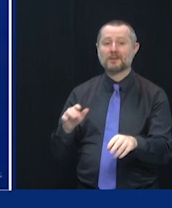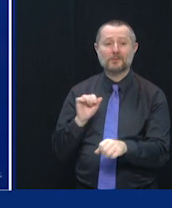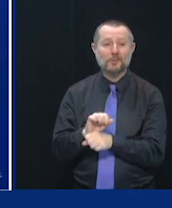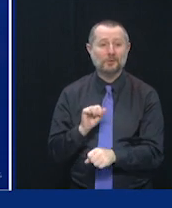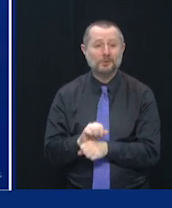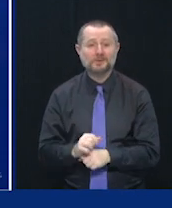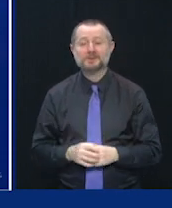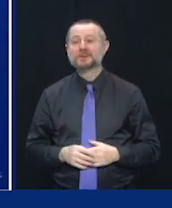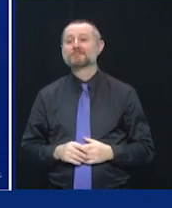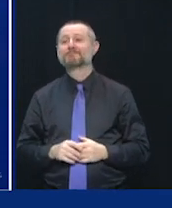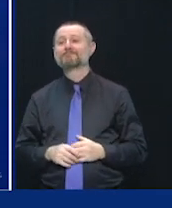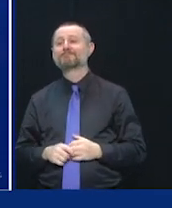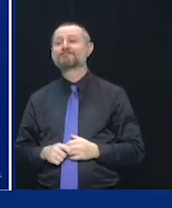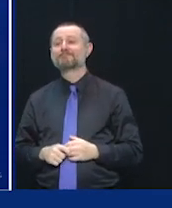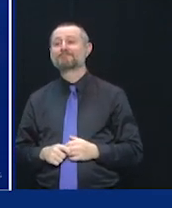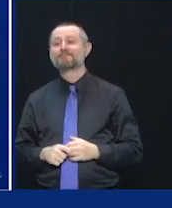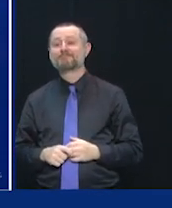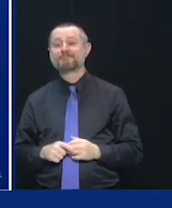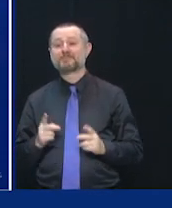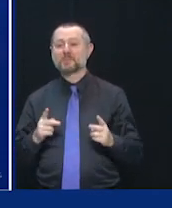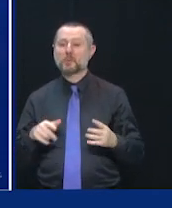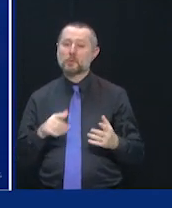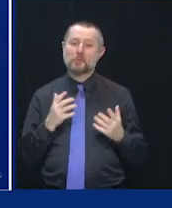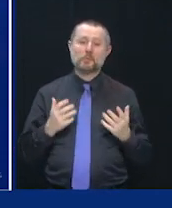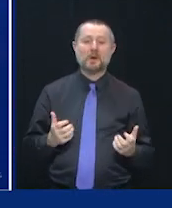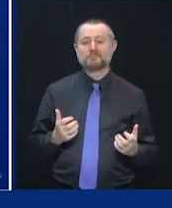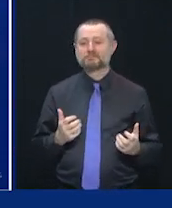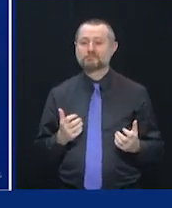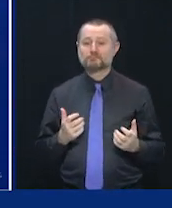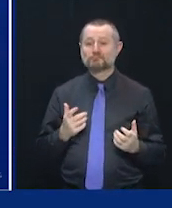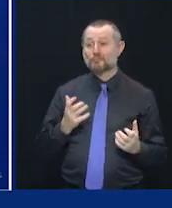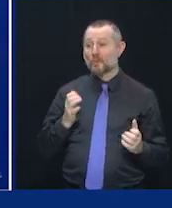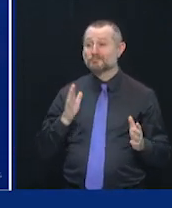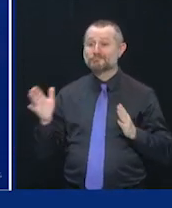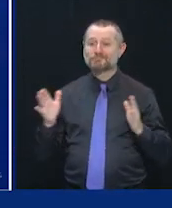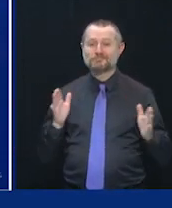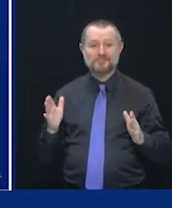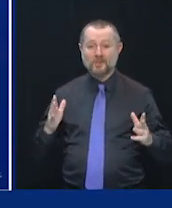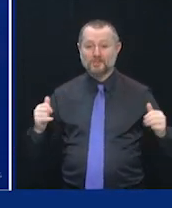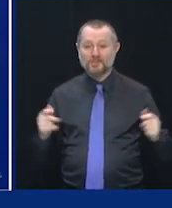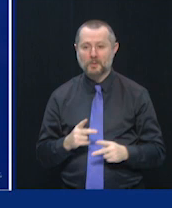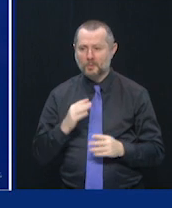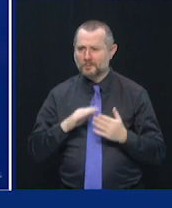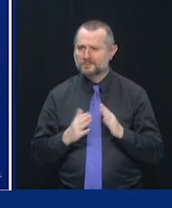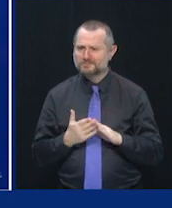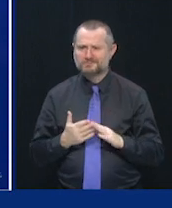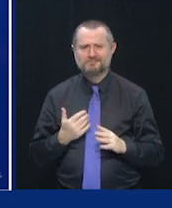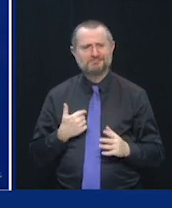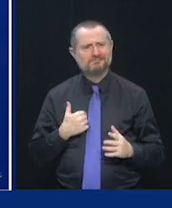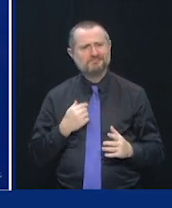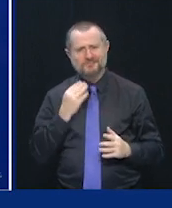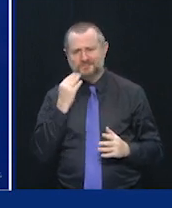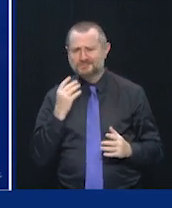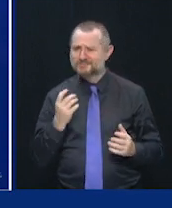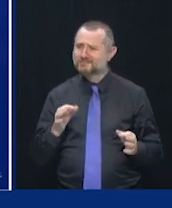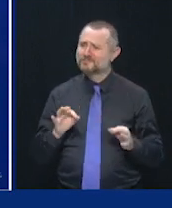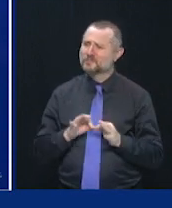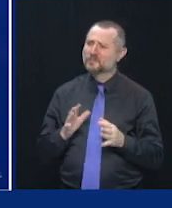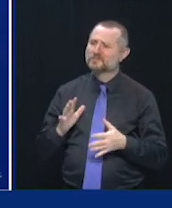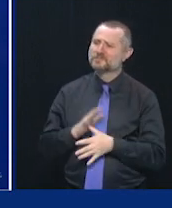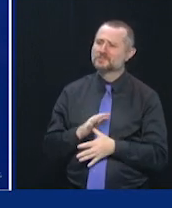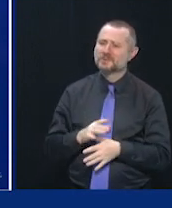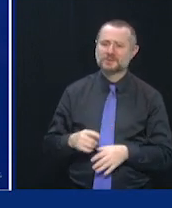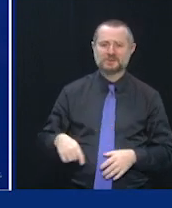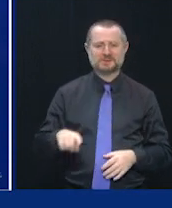getting people to come back from vacation homes and go back to cities. They have to be safe. They have to